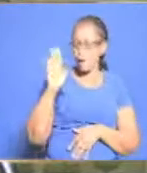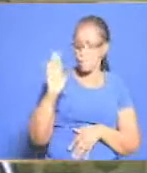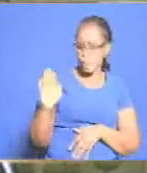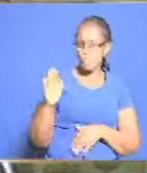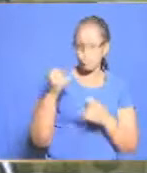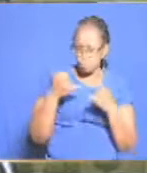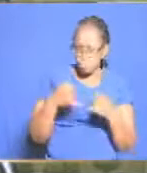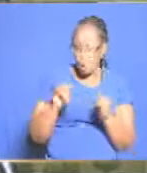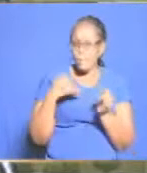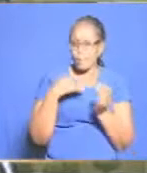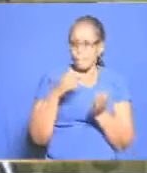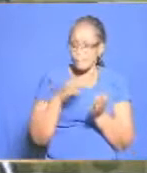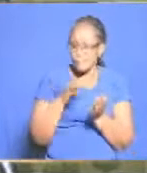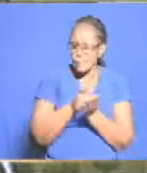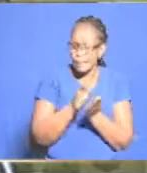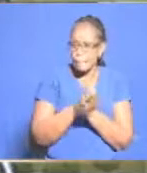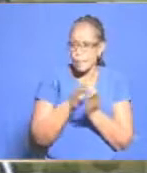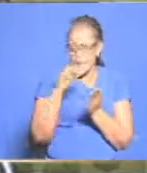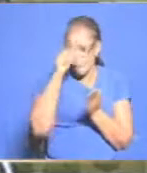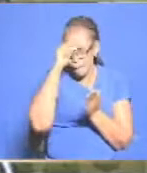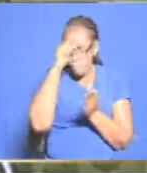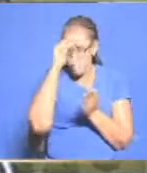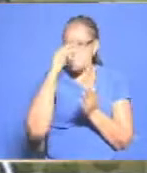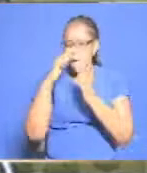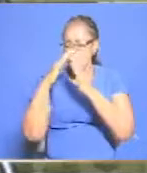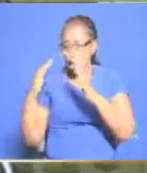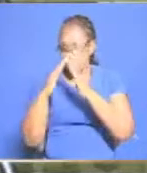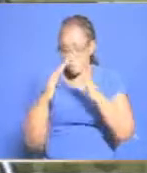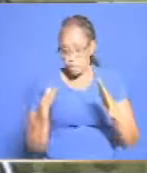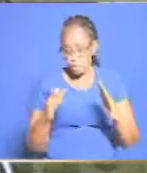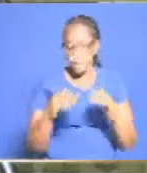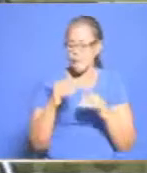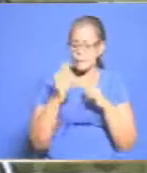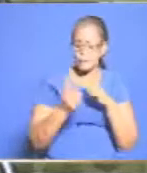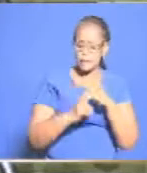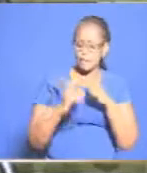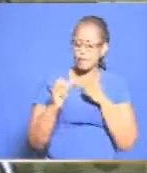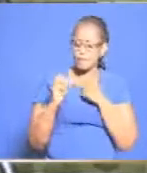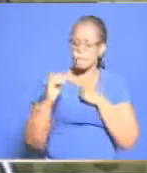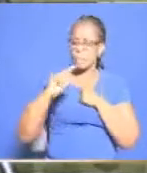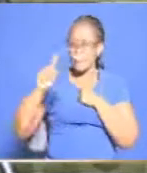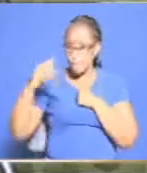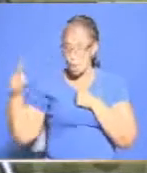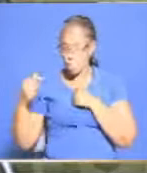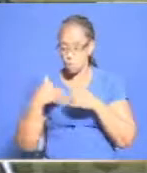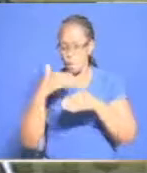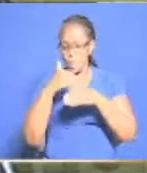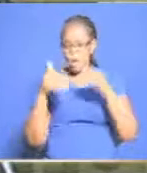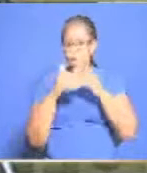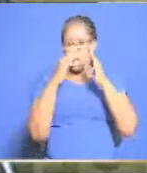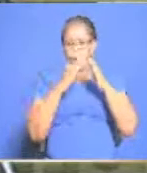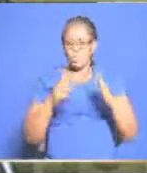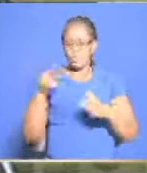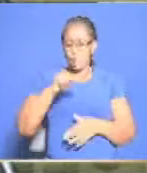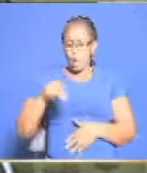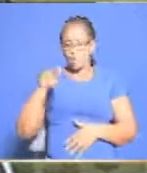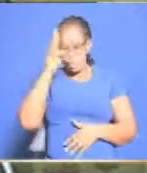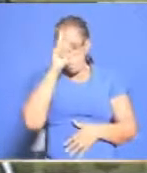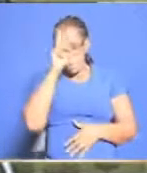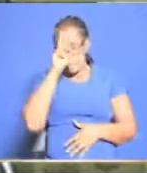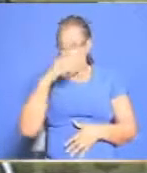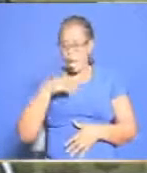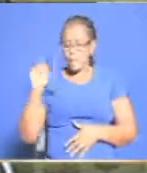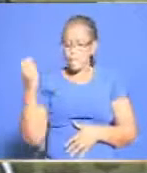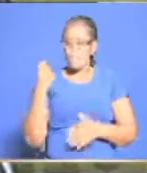of government pool houses, Kenya shilling 750 million for construction of housing units for the National Police and Kenya